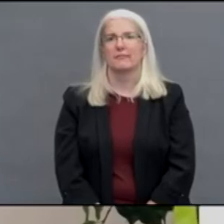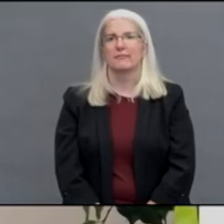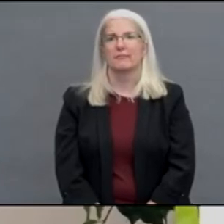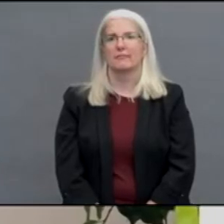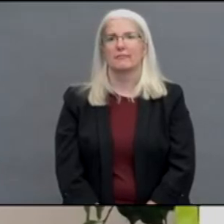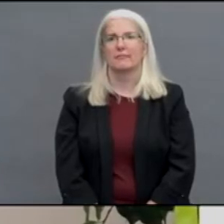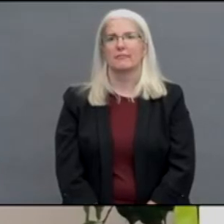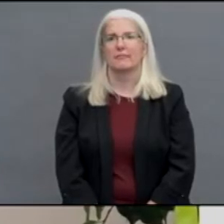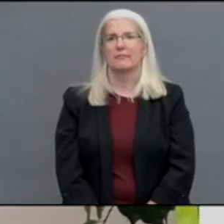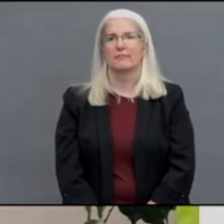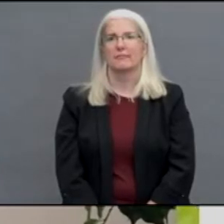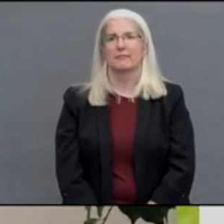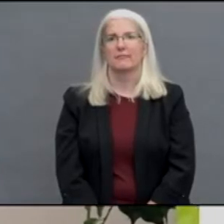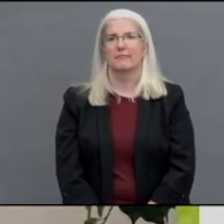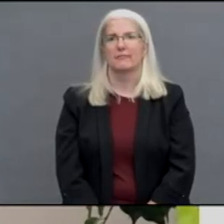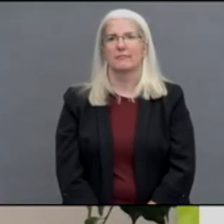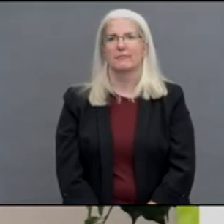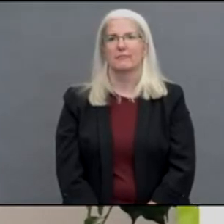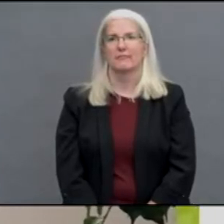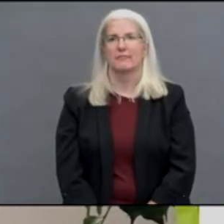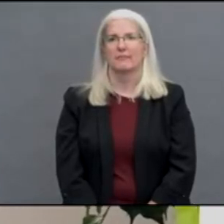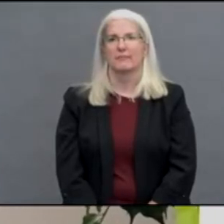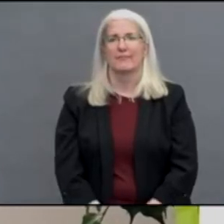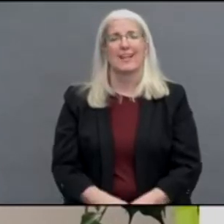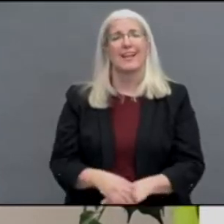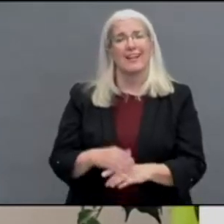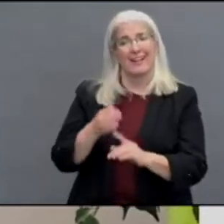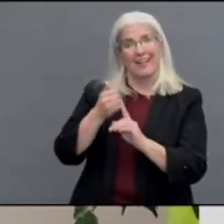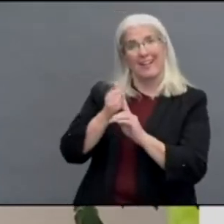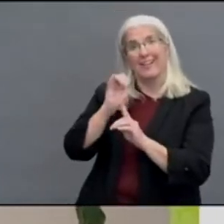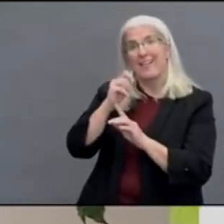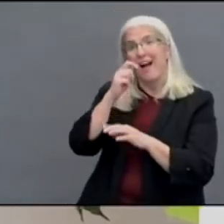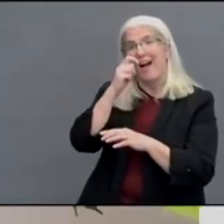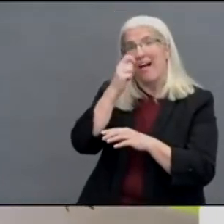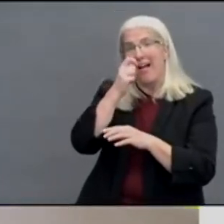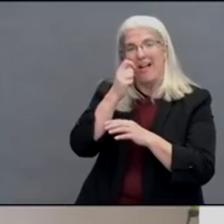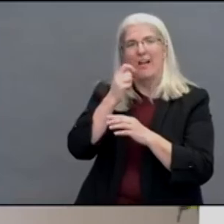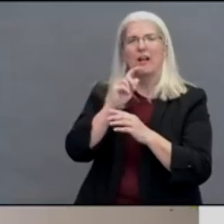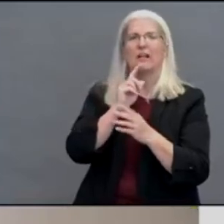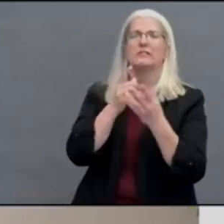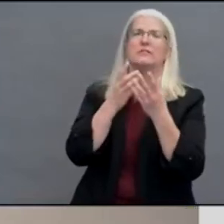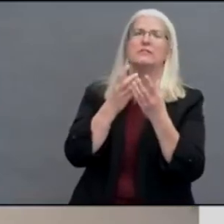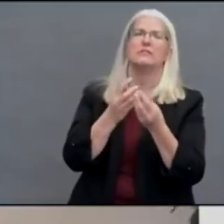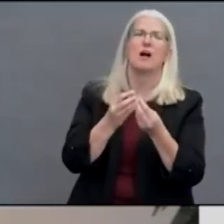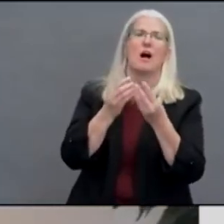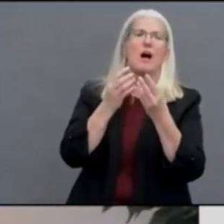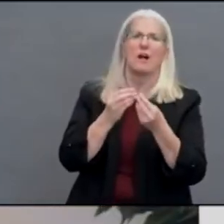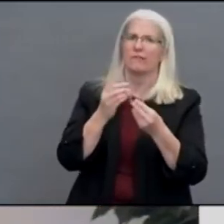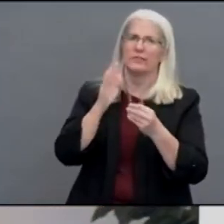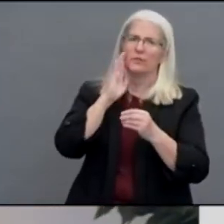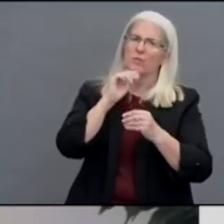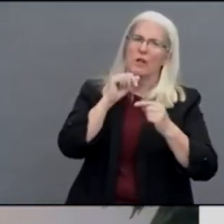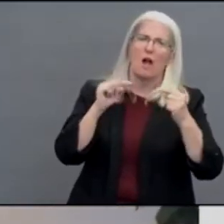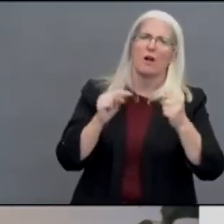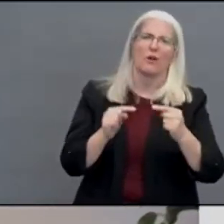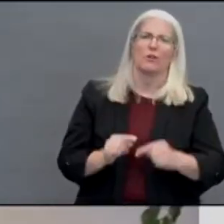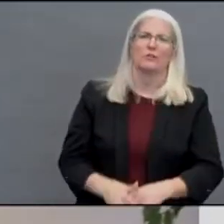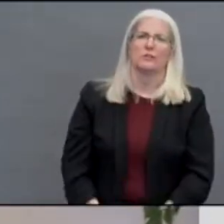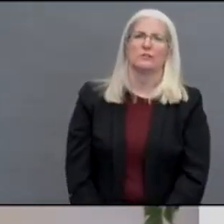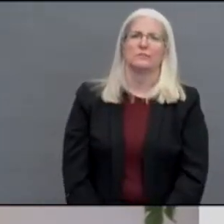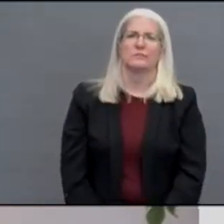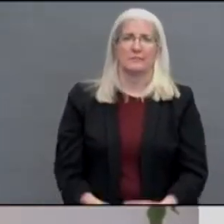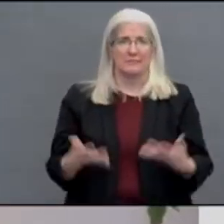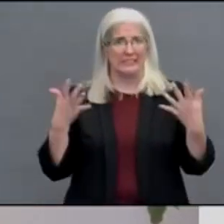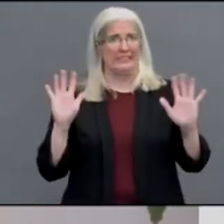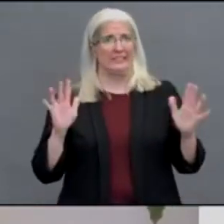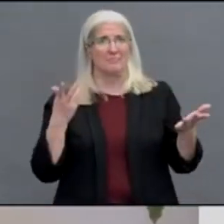side. Very soft, not intrusive at all. And there it is. And she's saying